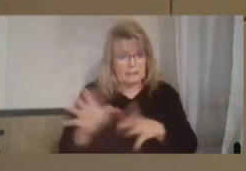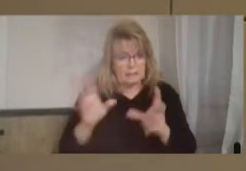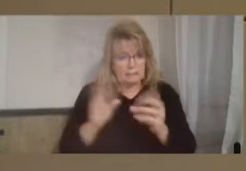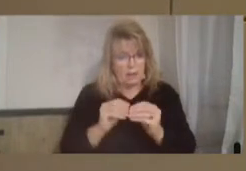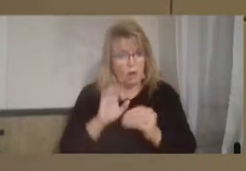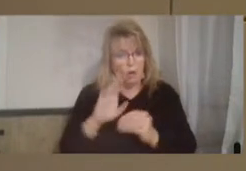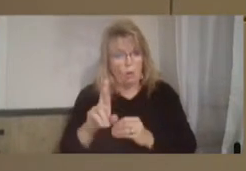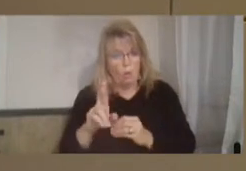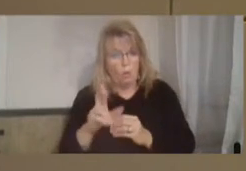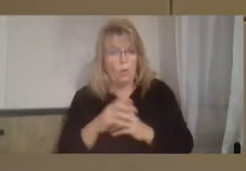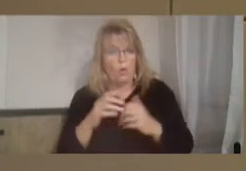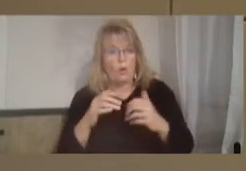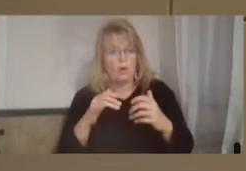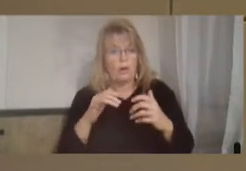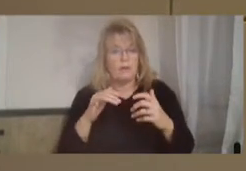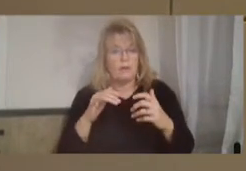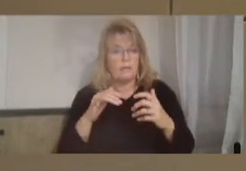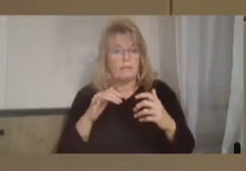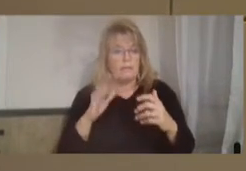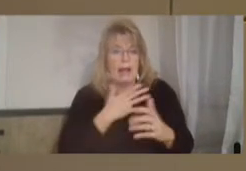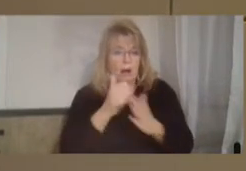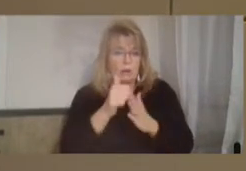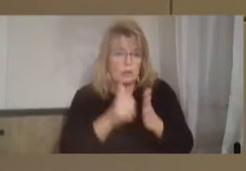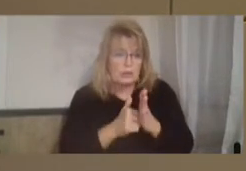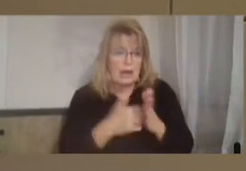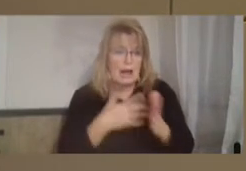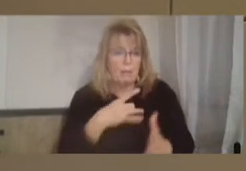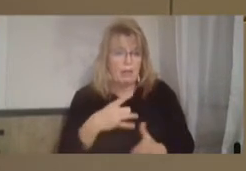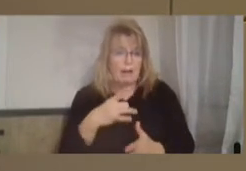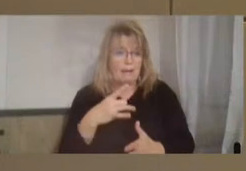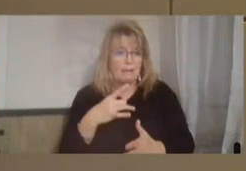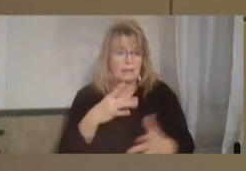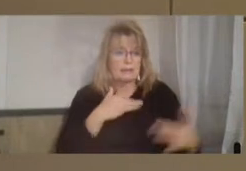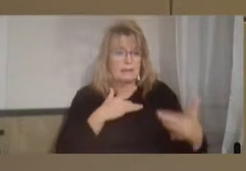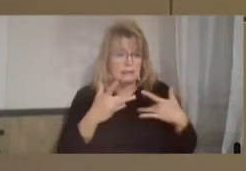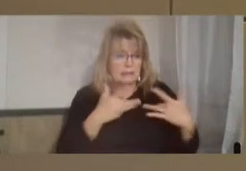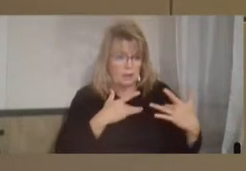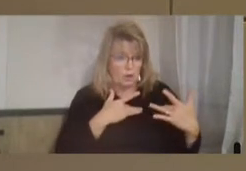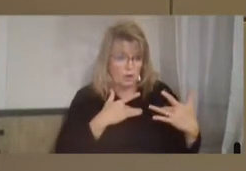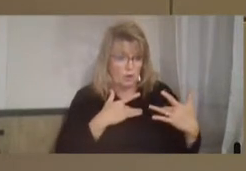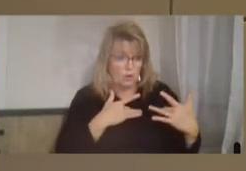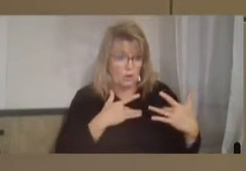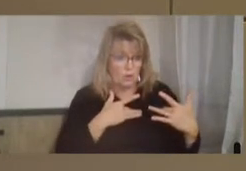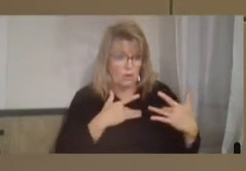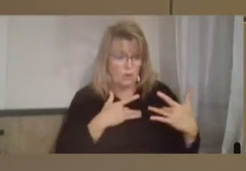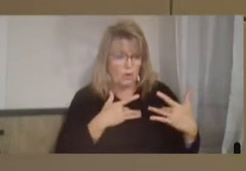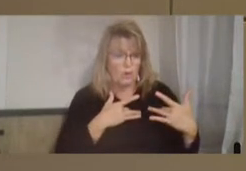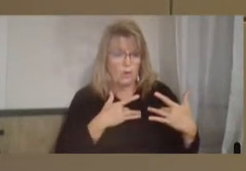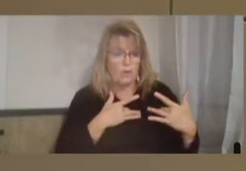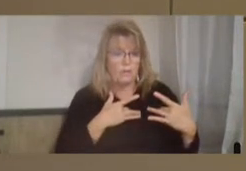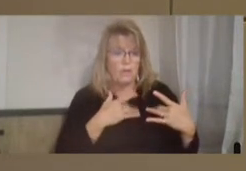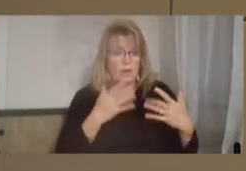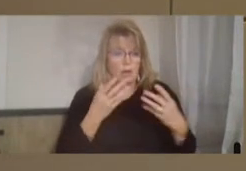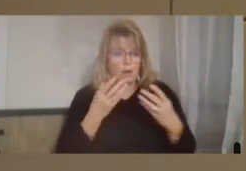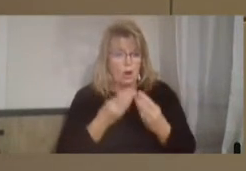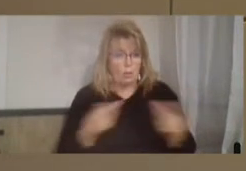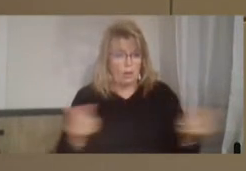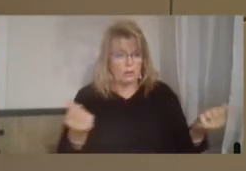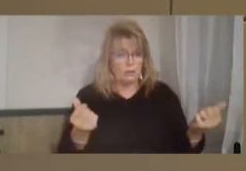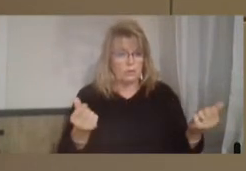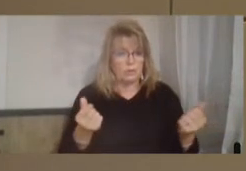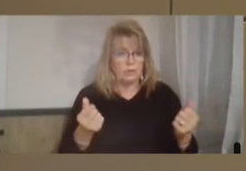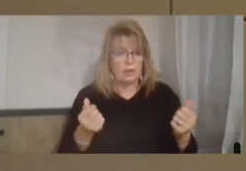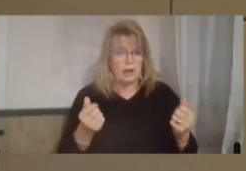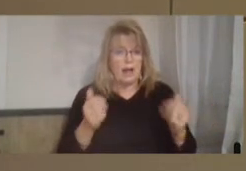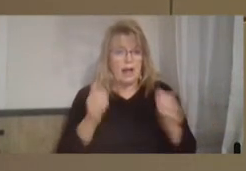to consider having where there is a resolution and then have this on our agenda item. Because